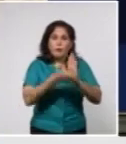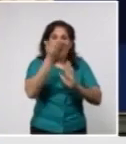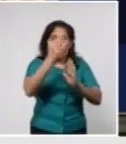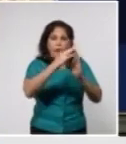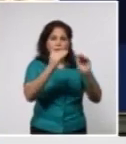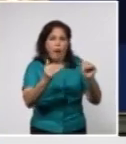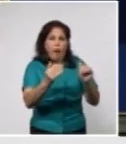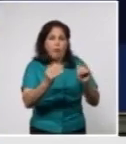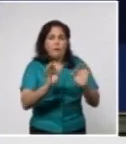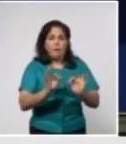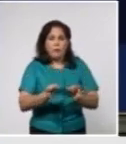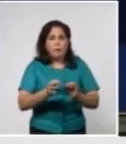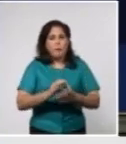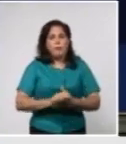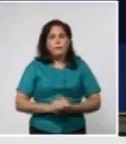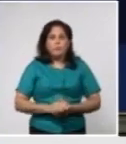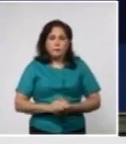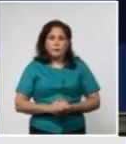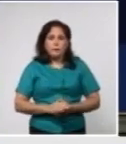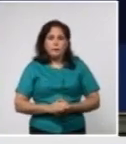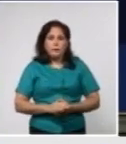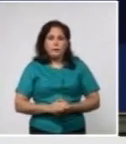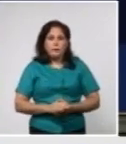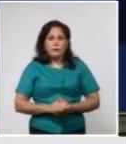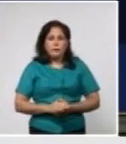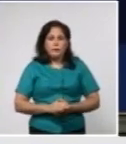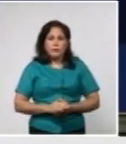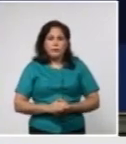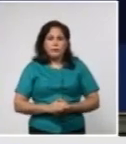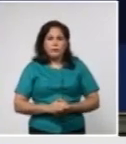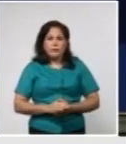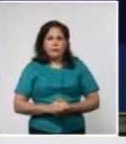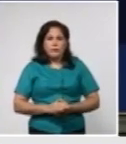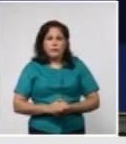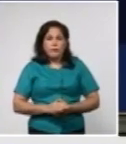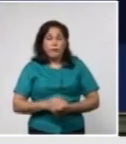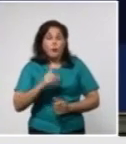93.1%, have already been discharged as of today.